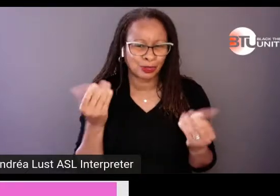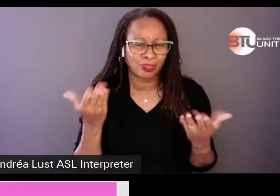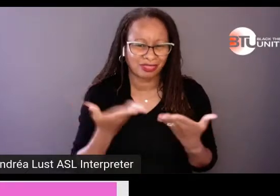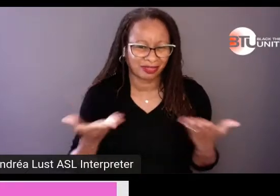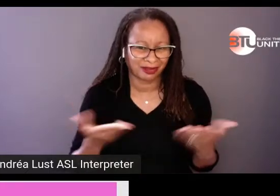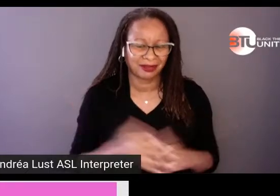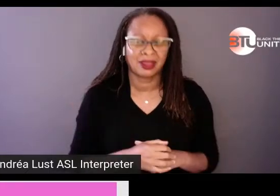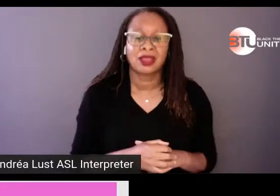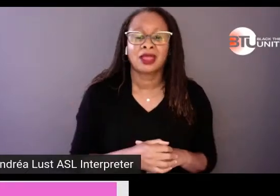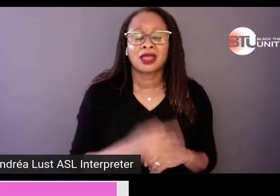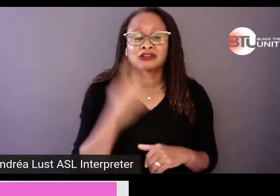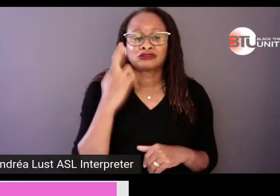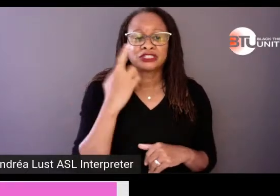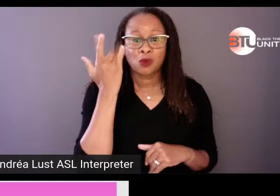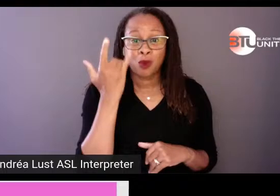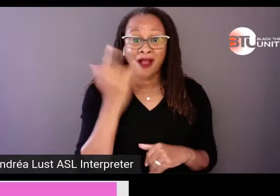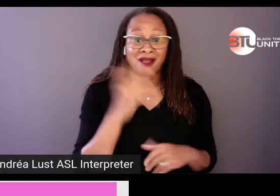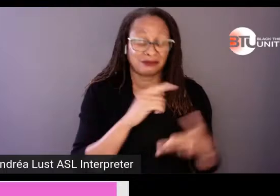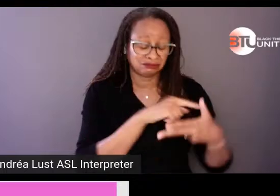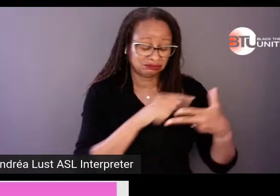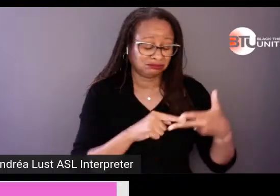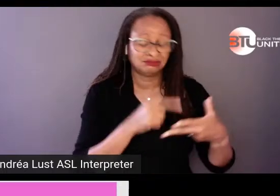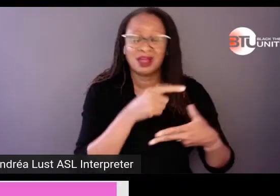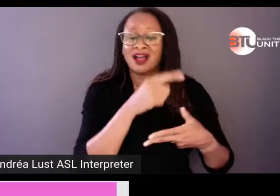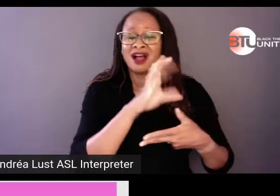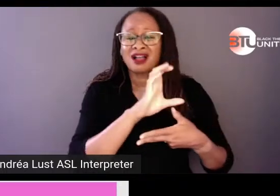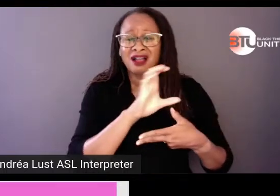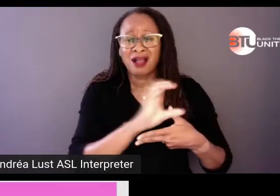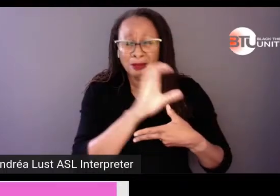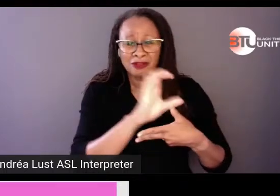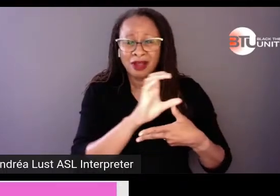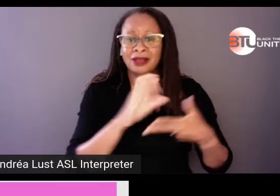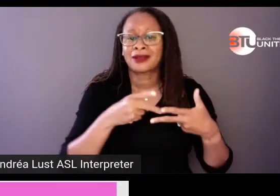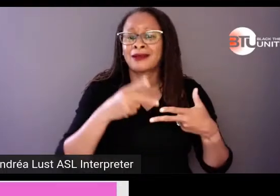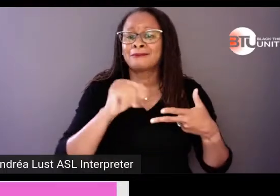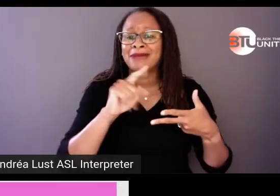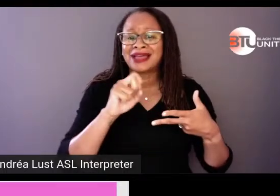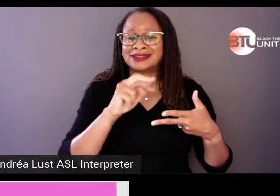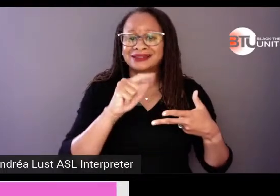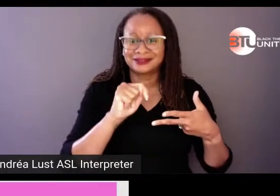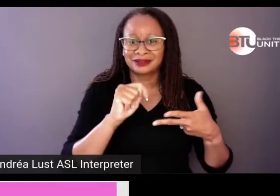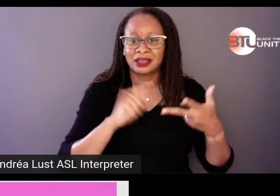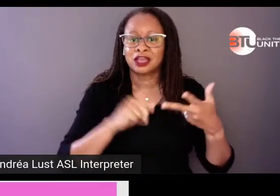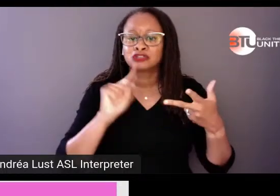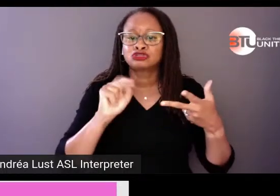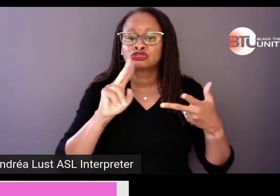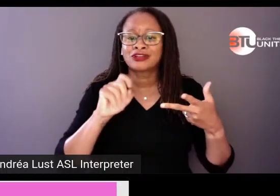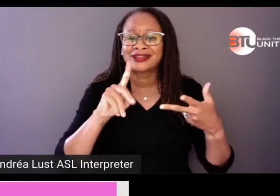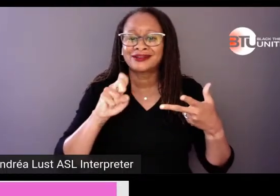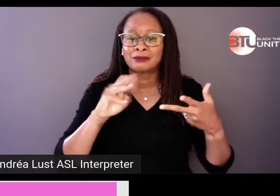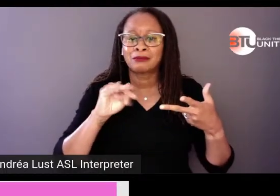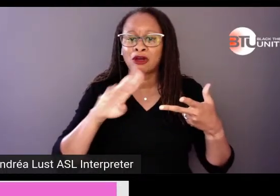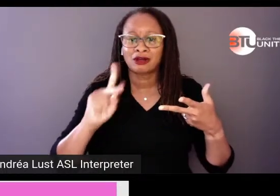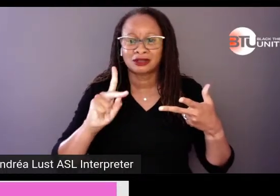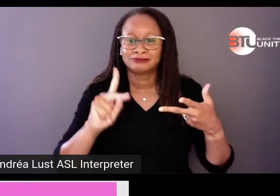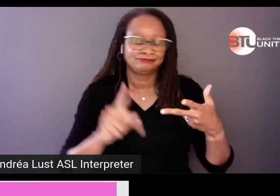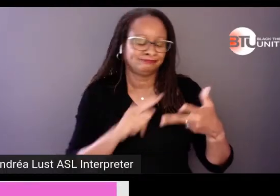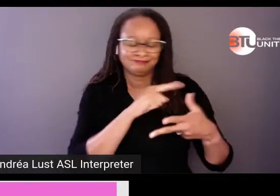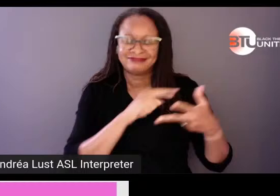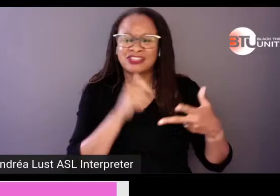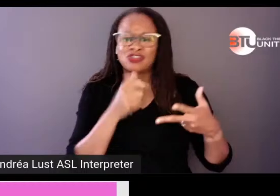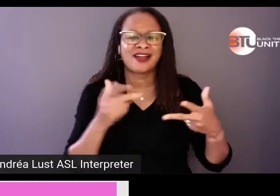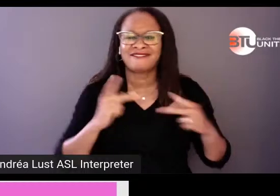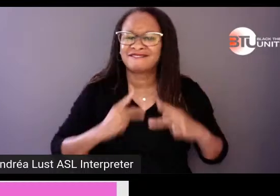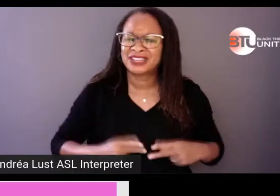call copyrights, patents, and trademarks intellectual property. What they're giving you is not a physical, it's not a physical